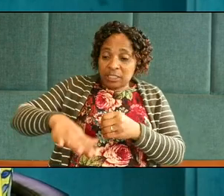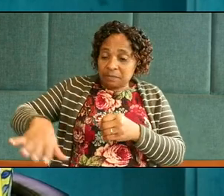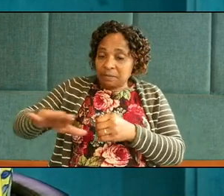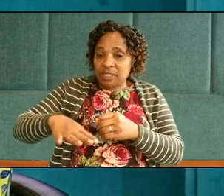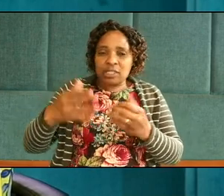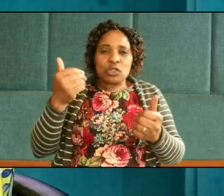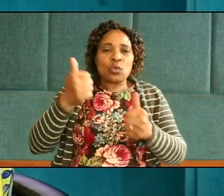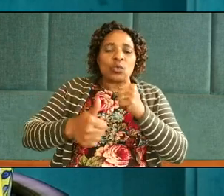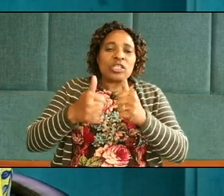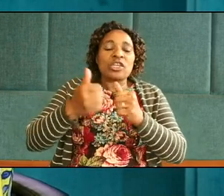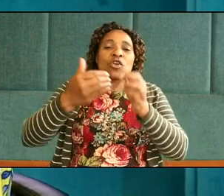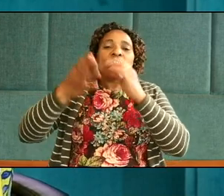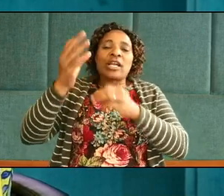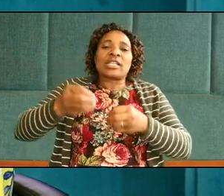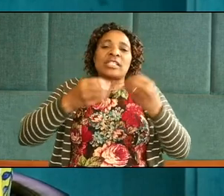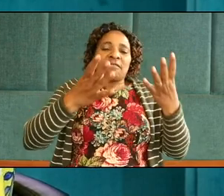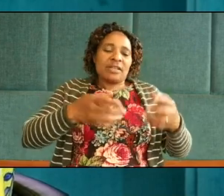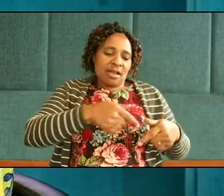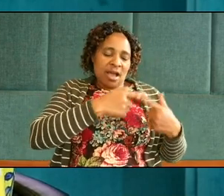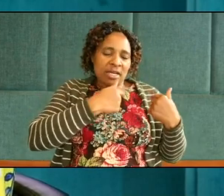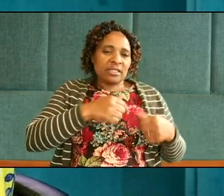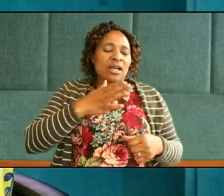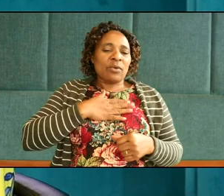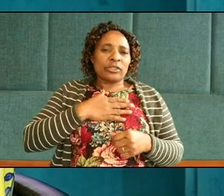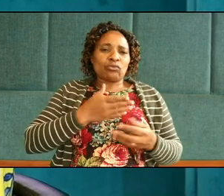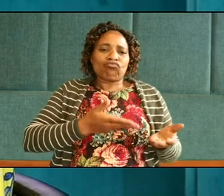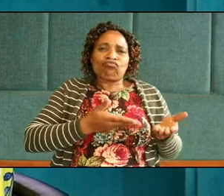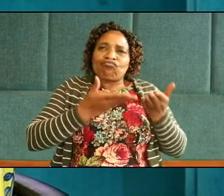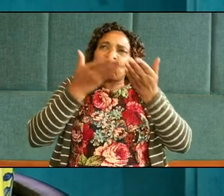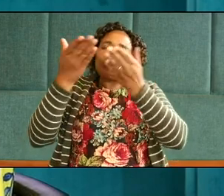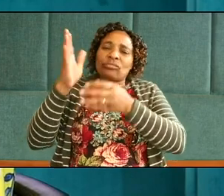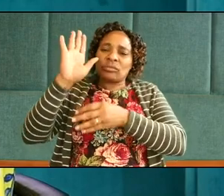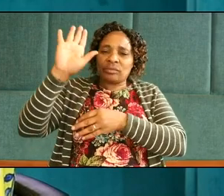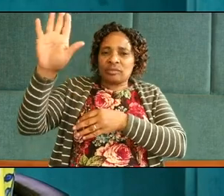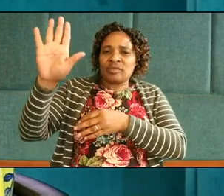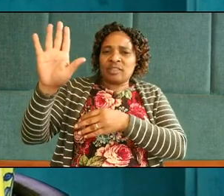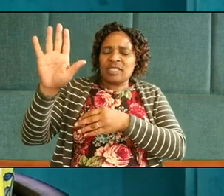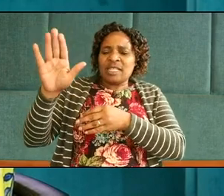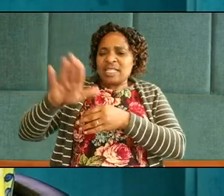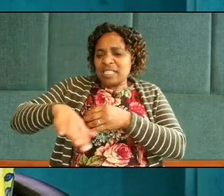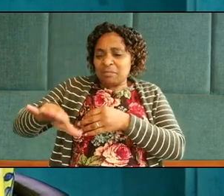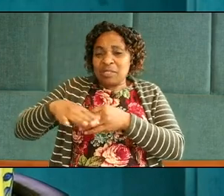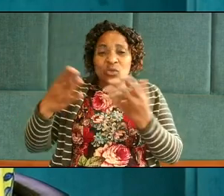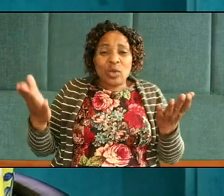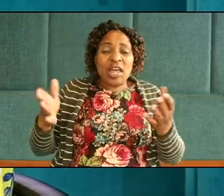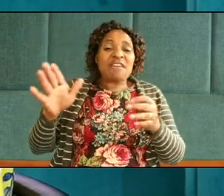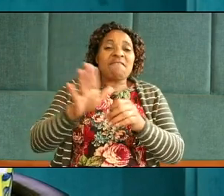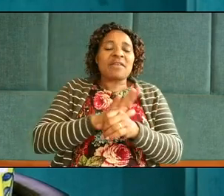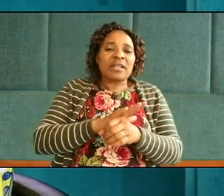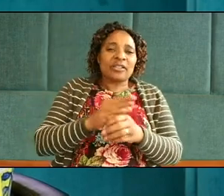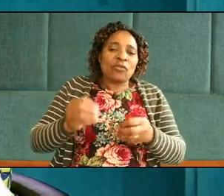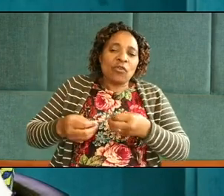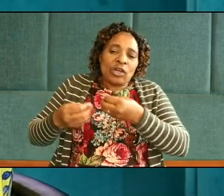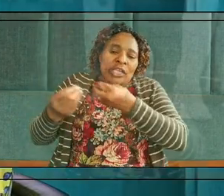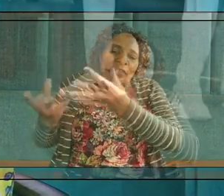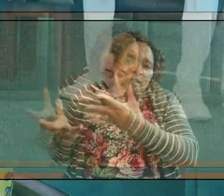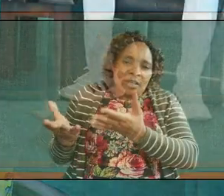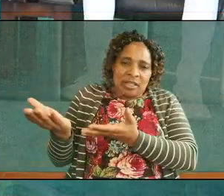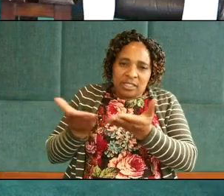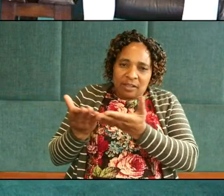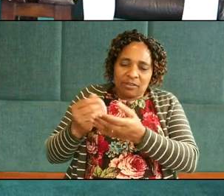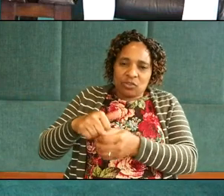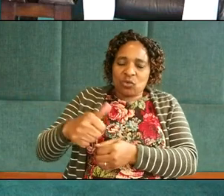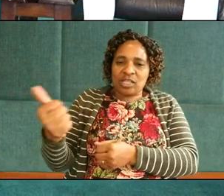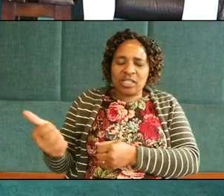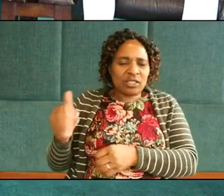our hearts to draw us to Him, the gap that only He can fill in service to others?